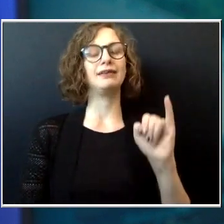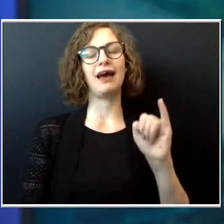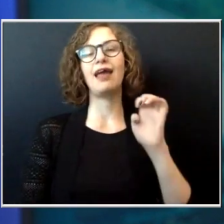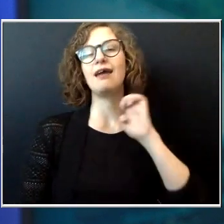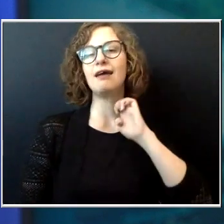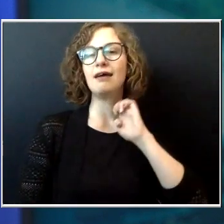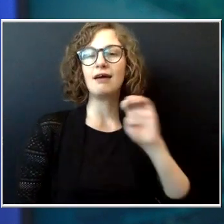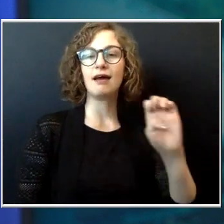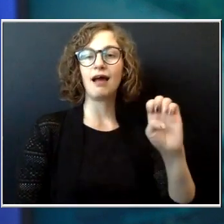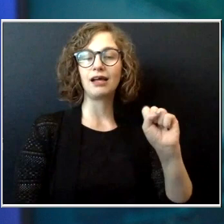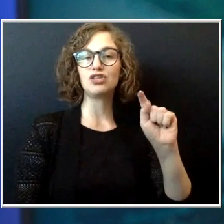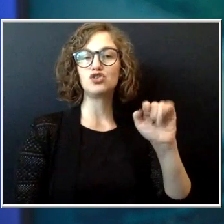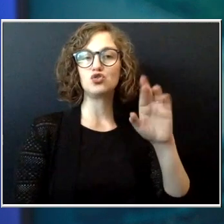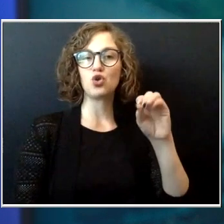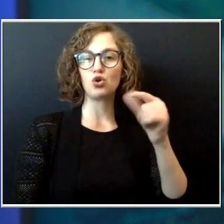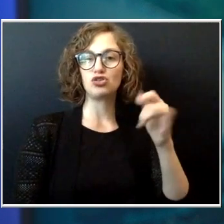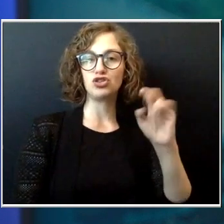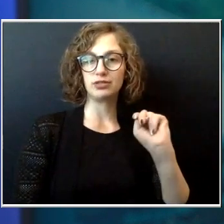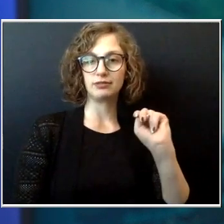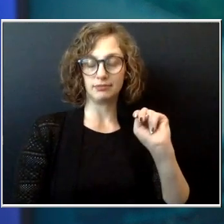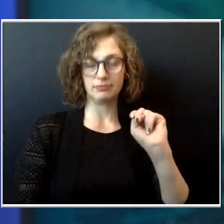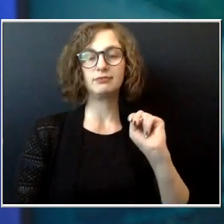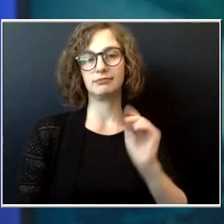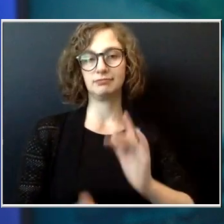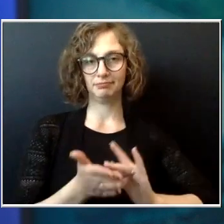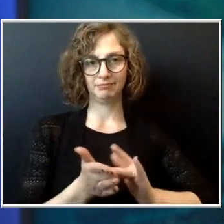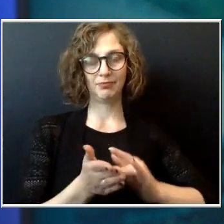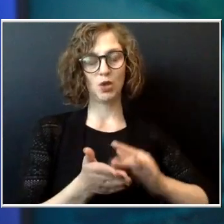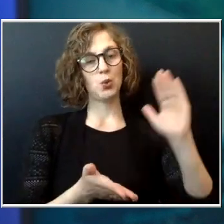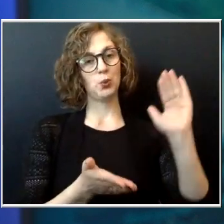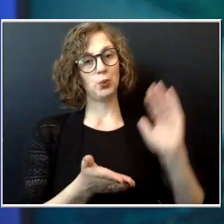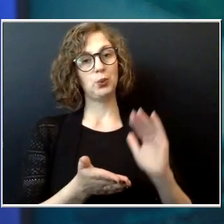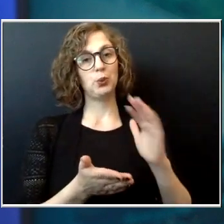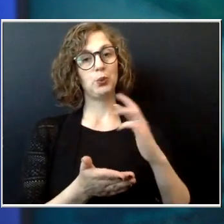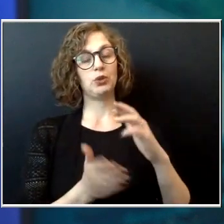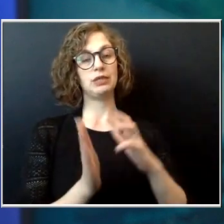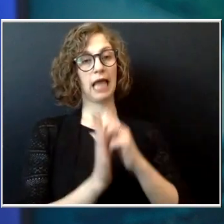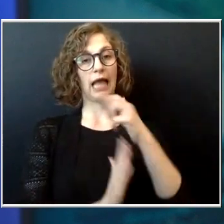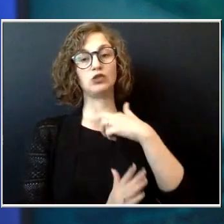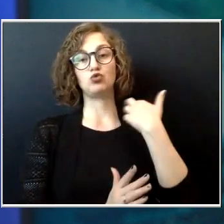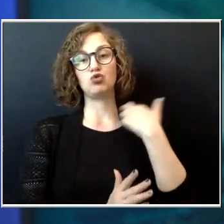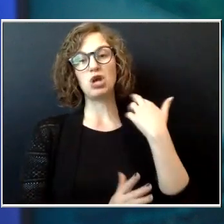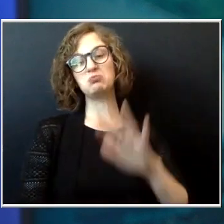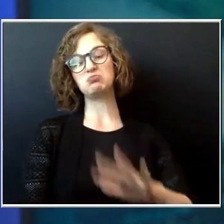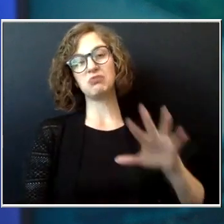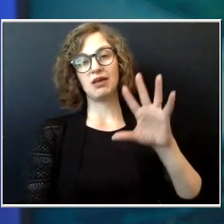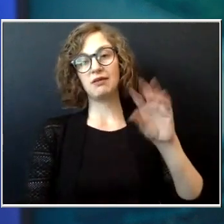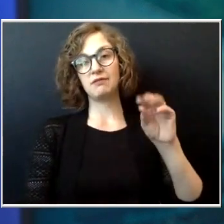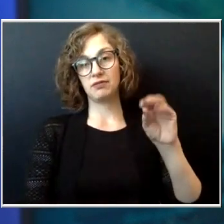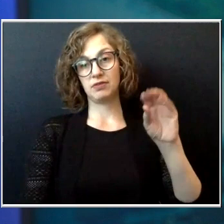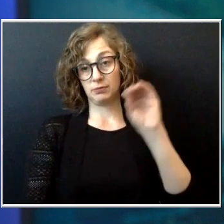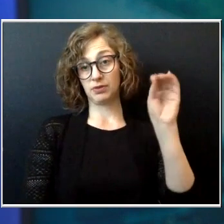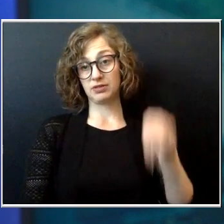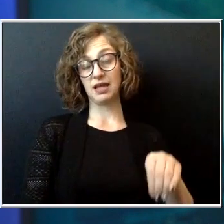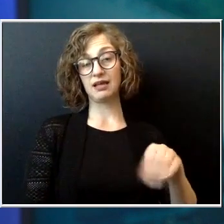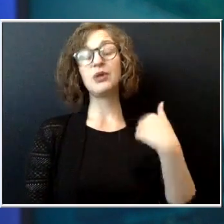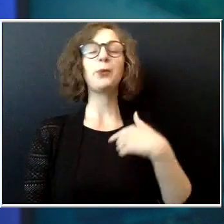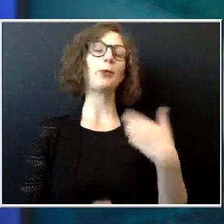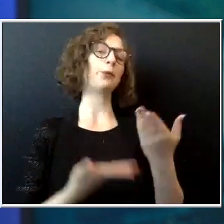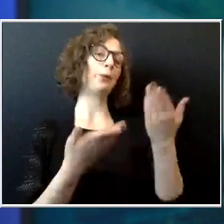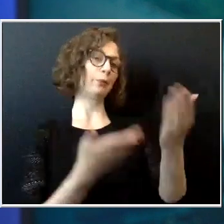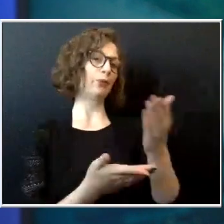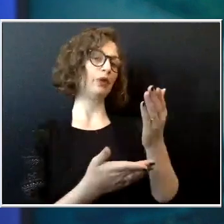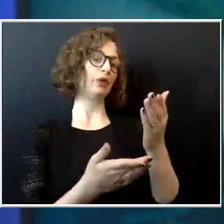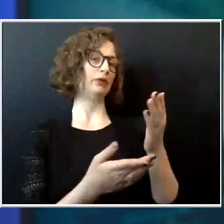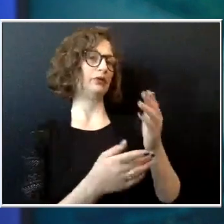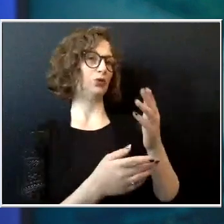the risk of breast cancer by about 50%. And we do recommend them to women who are at an increased risk of breast cancer, somebody who has at